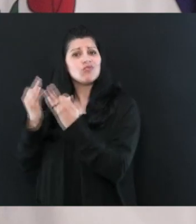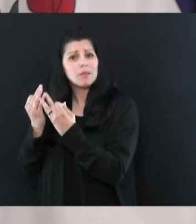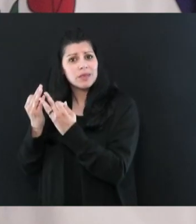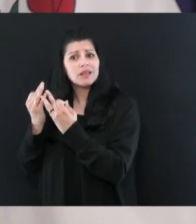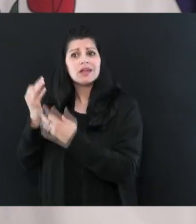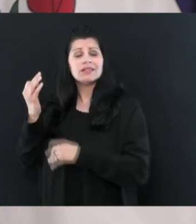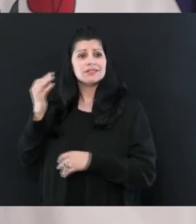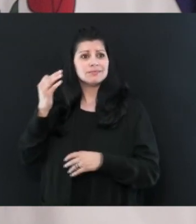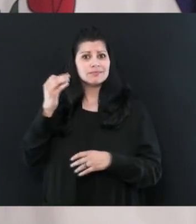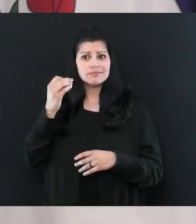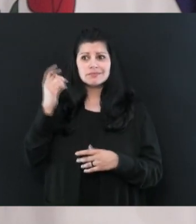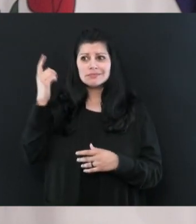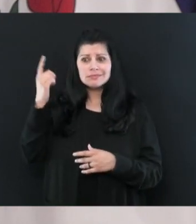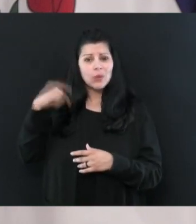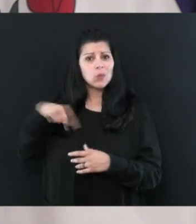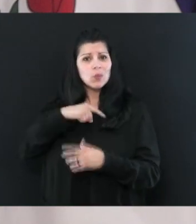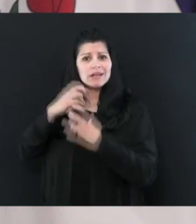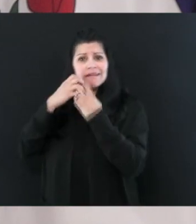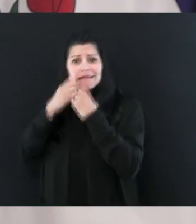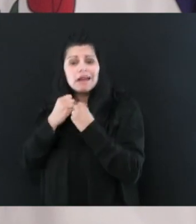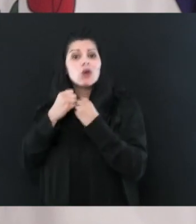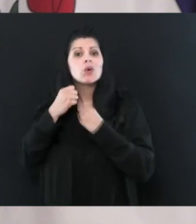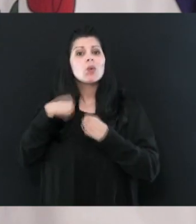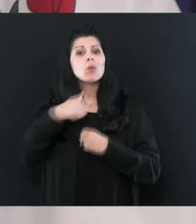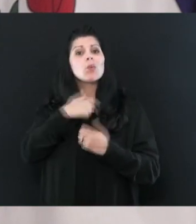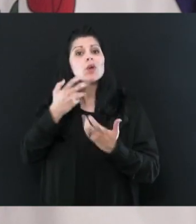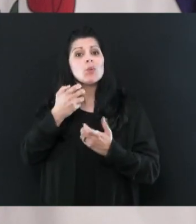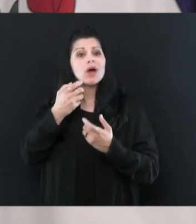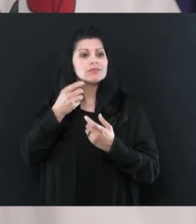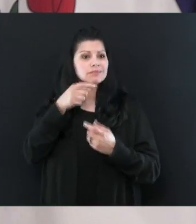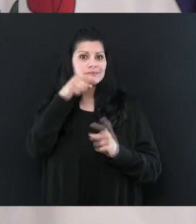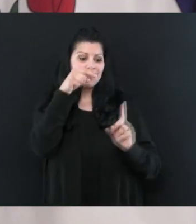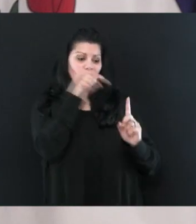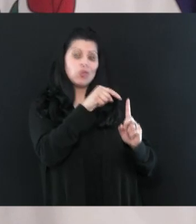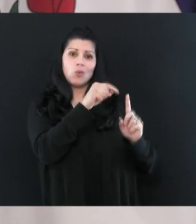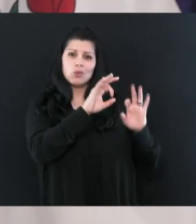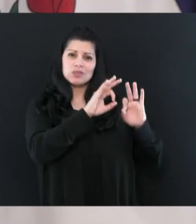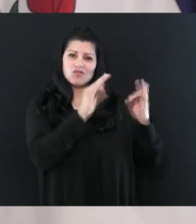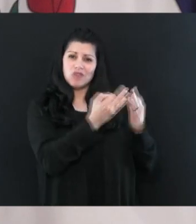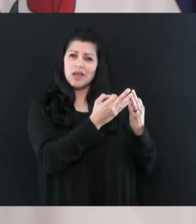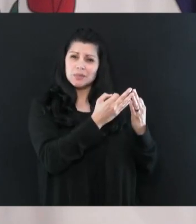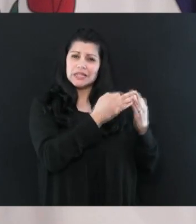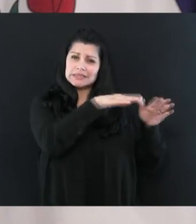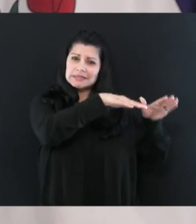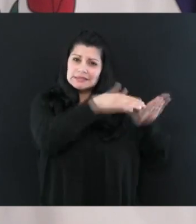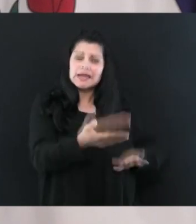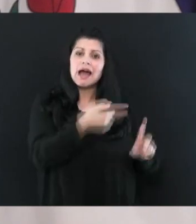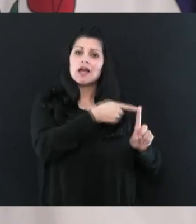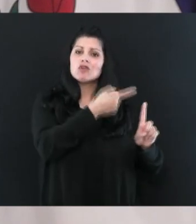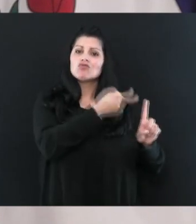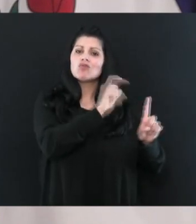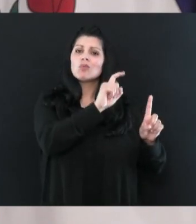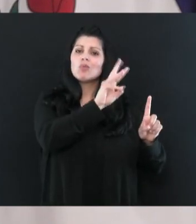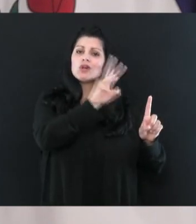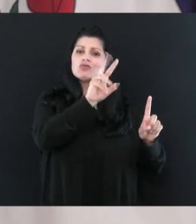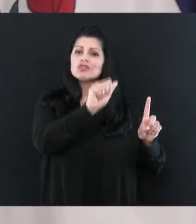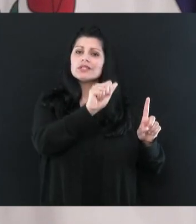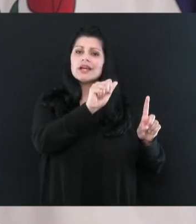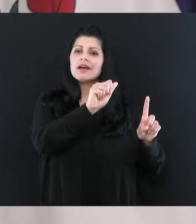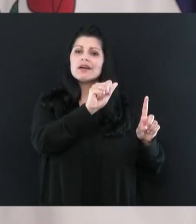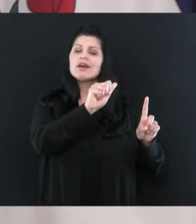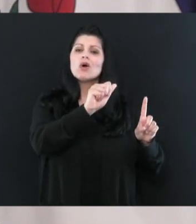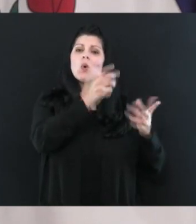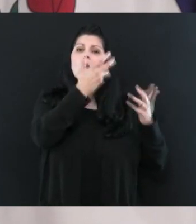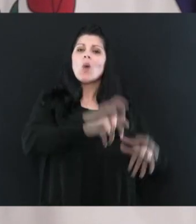these great West Virginians, don't become just a number. You know, please keep all